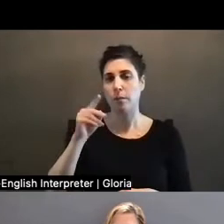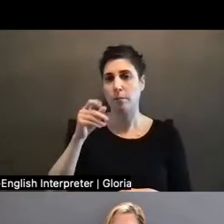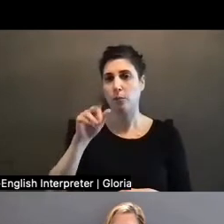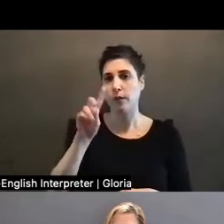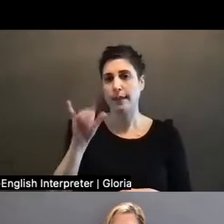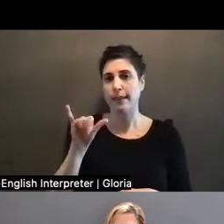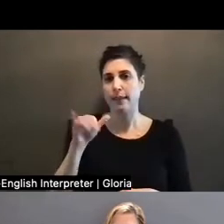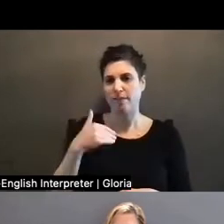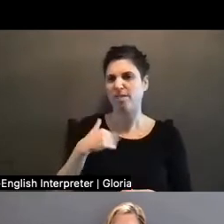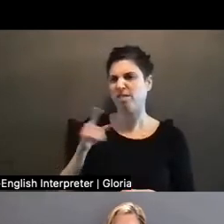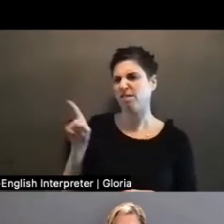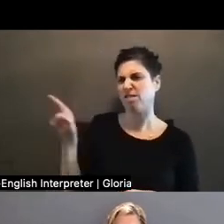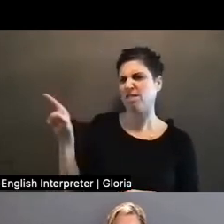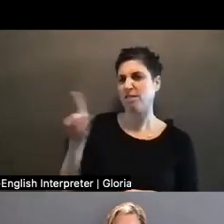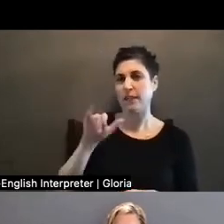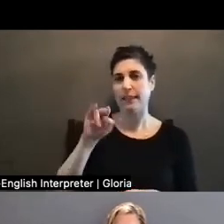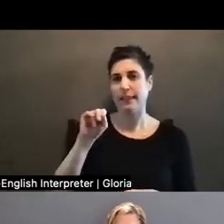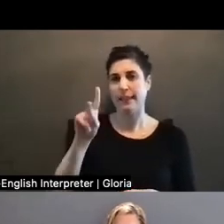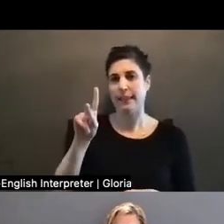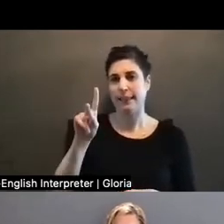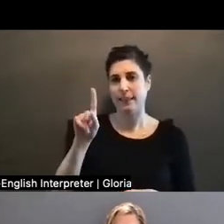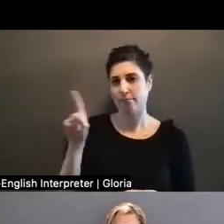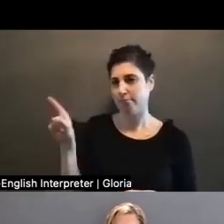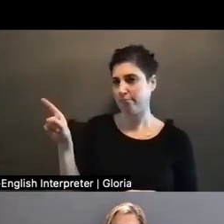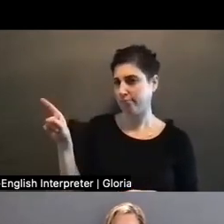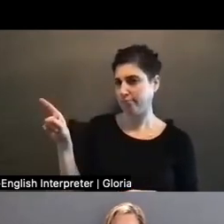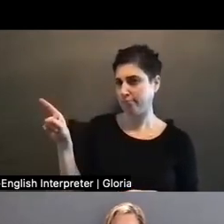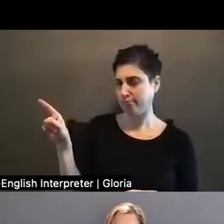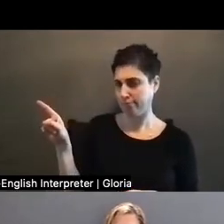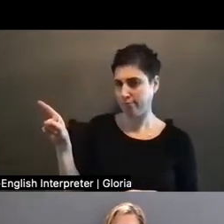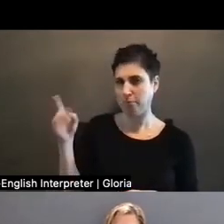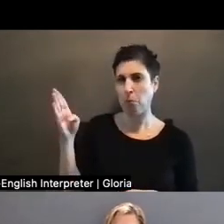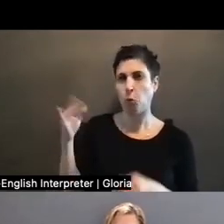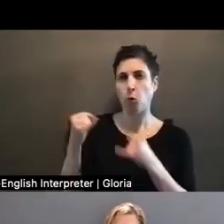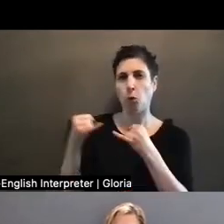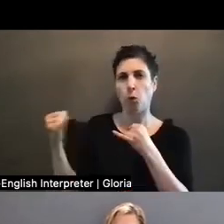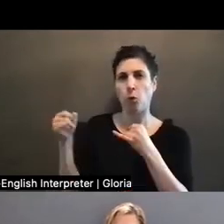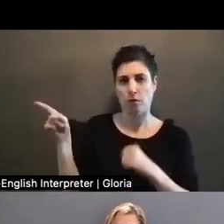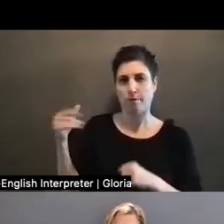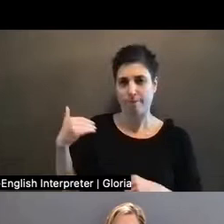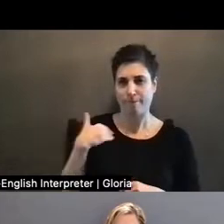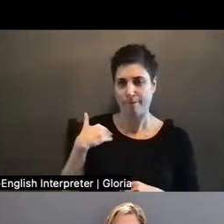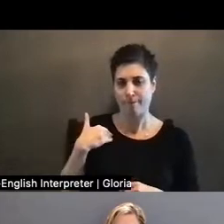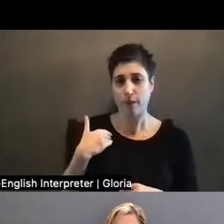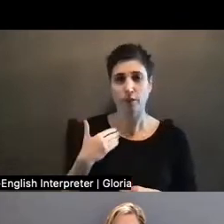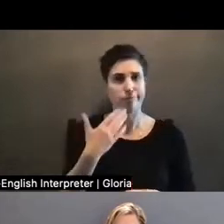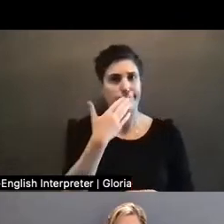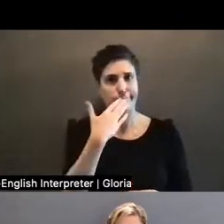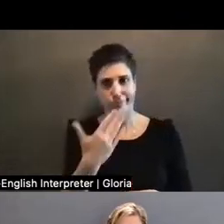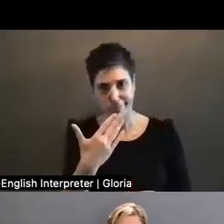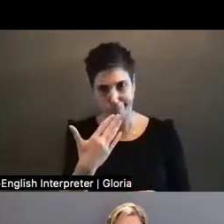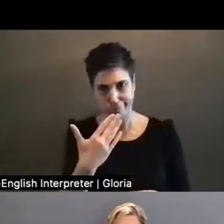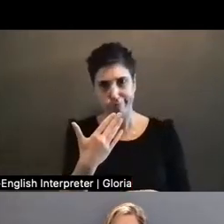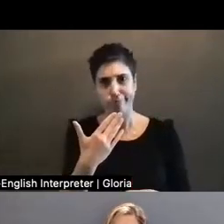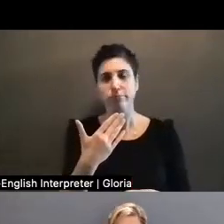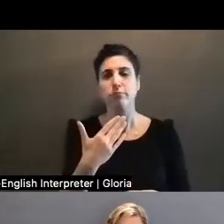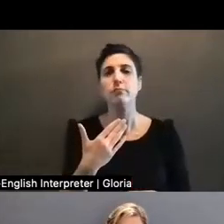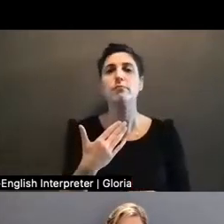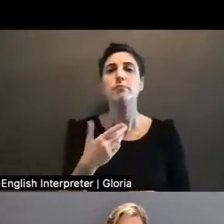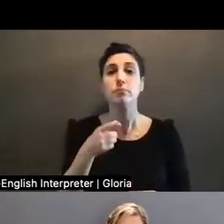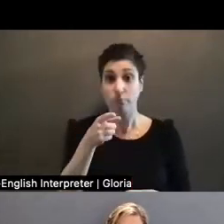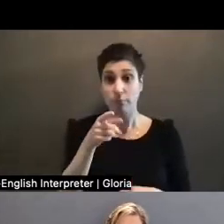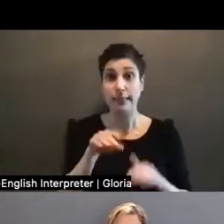the chat, jeopardylabs.com. And it's a great tool. And you can go